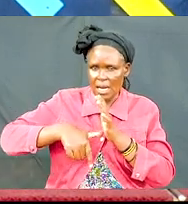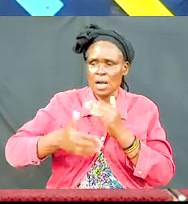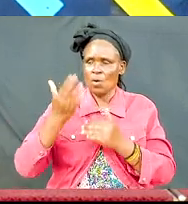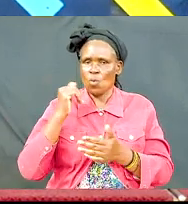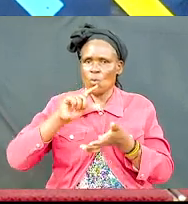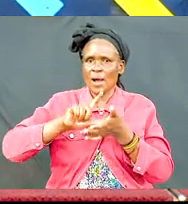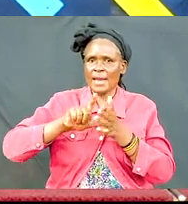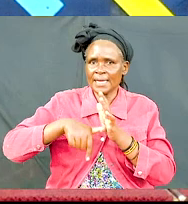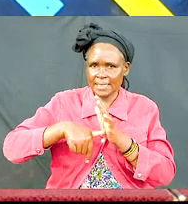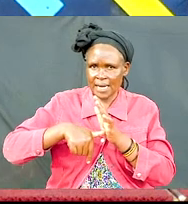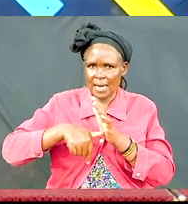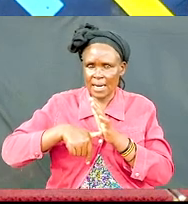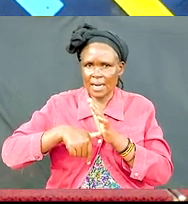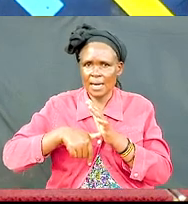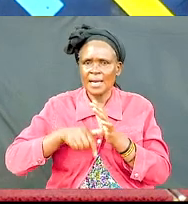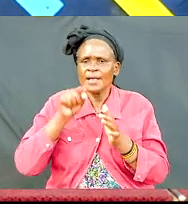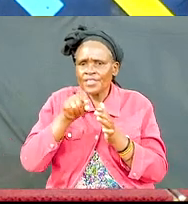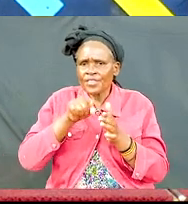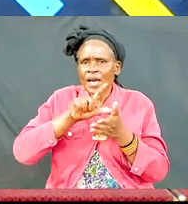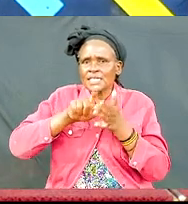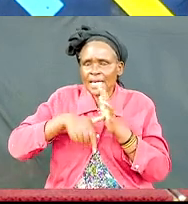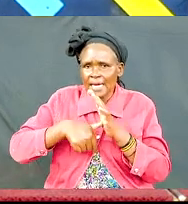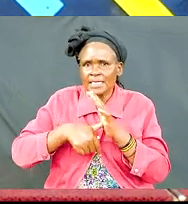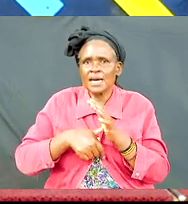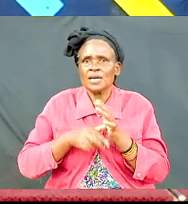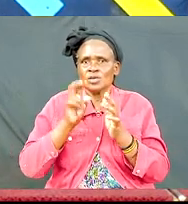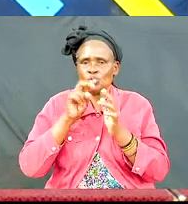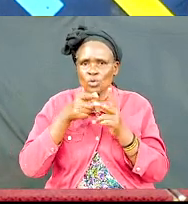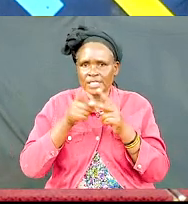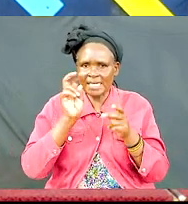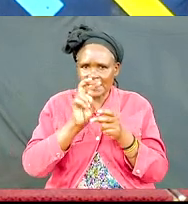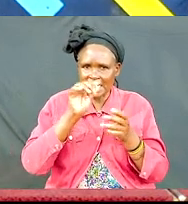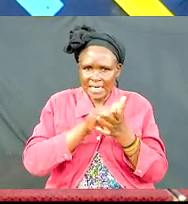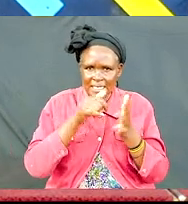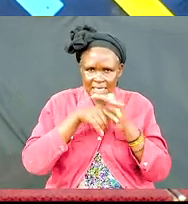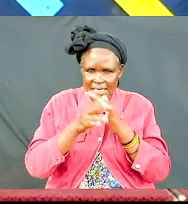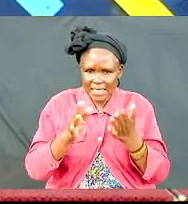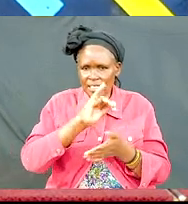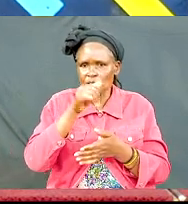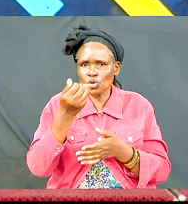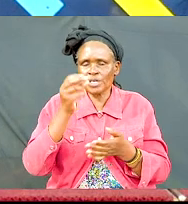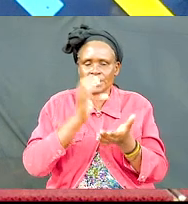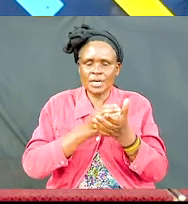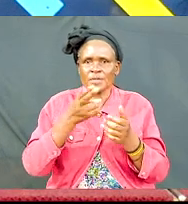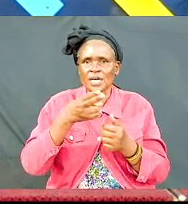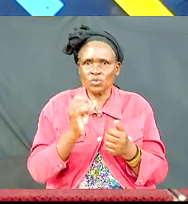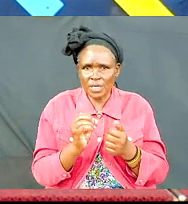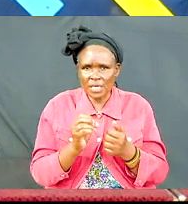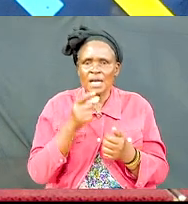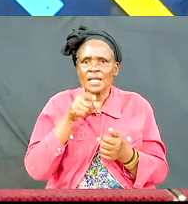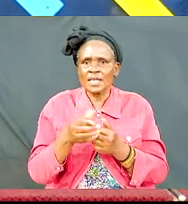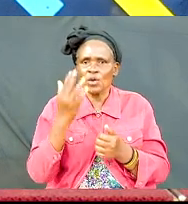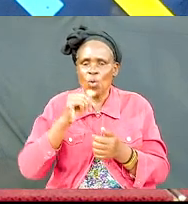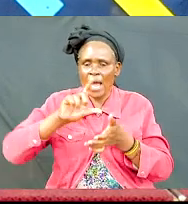Were later. That later, you start seeing it in this John chapter 20. They were later